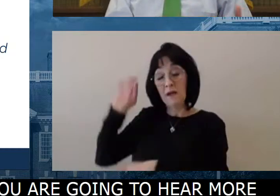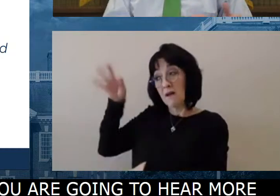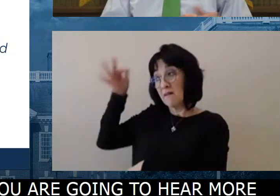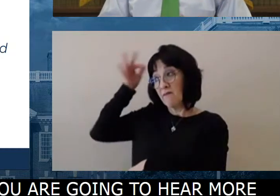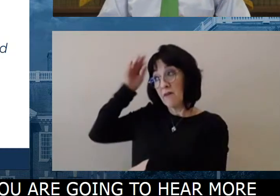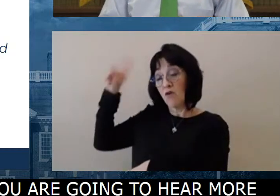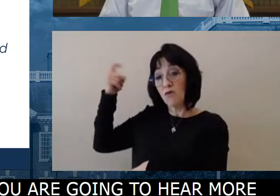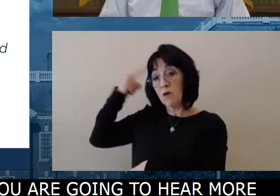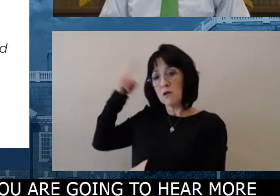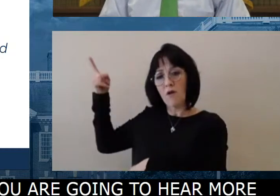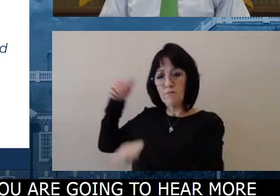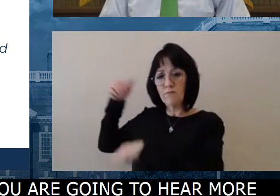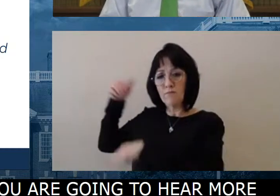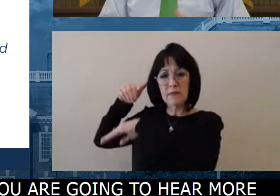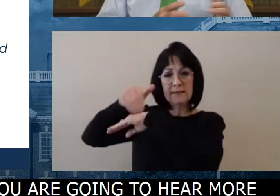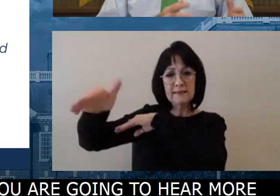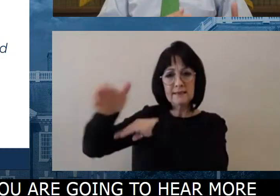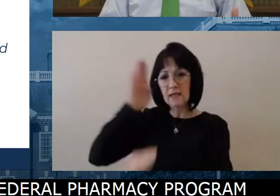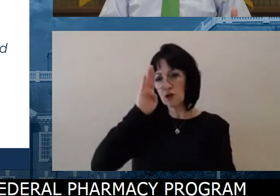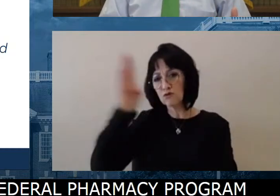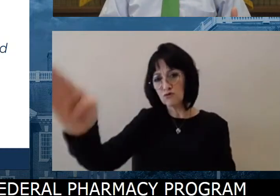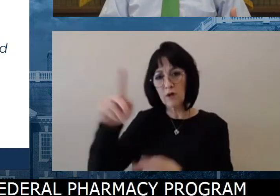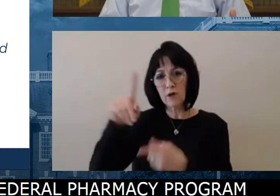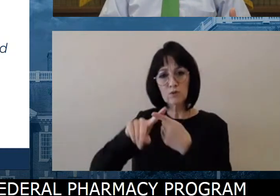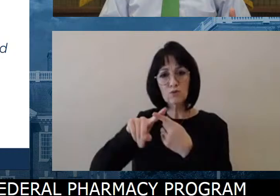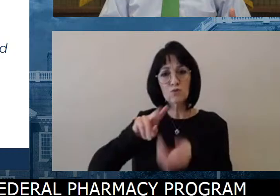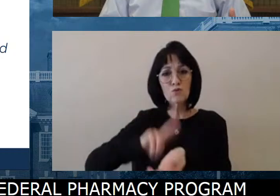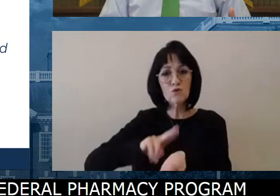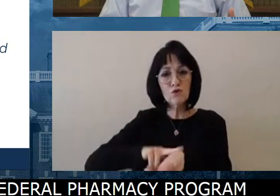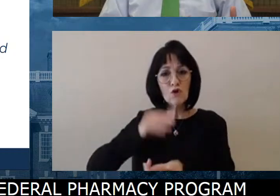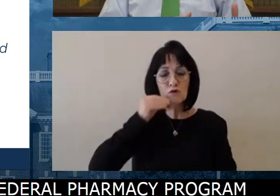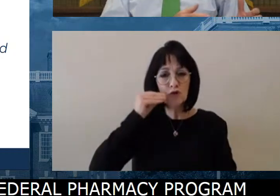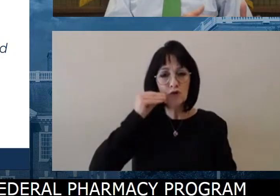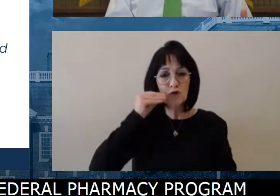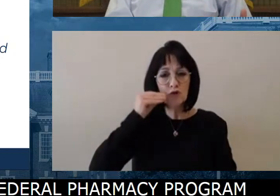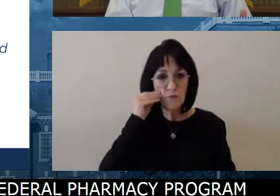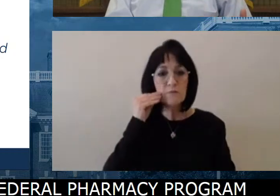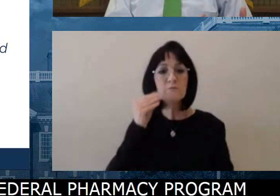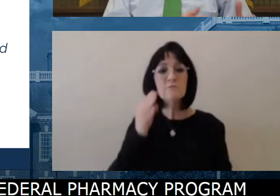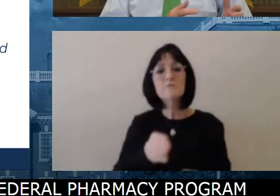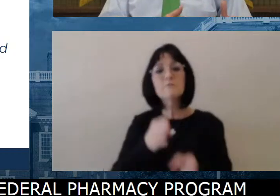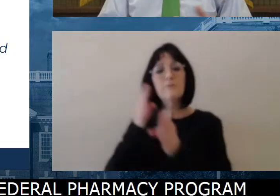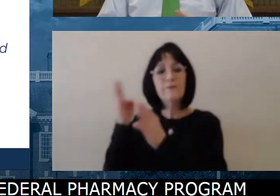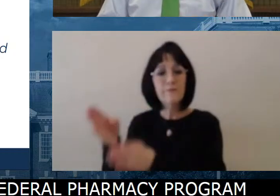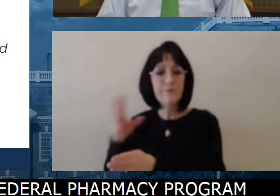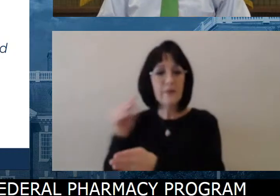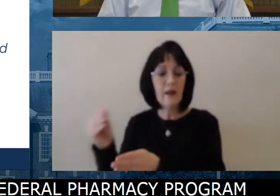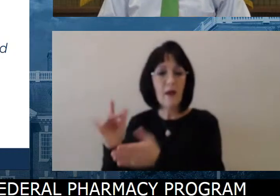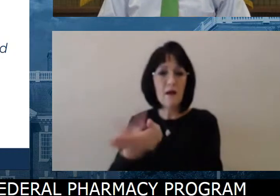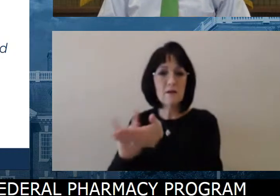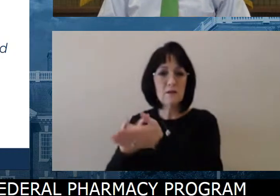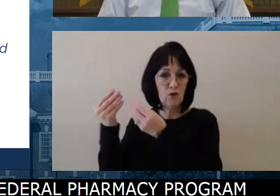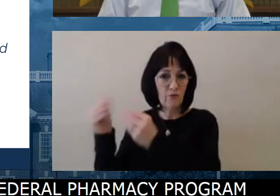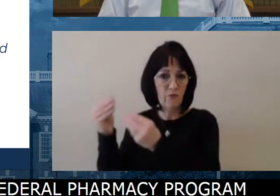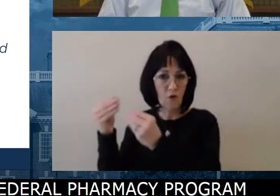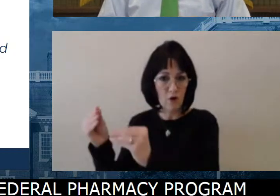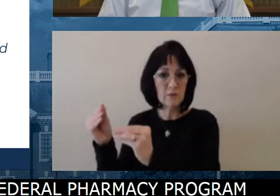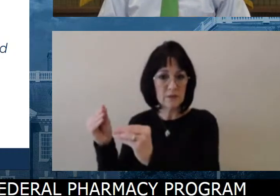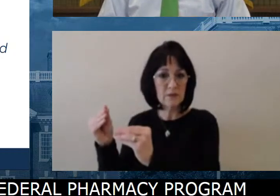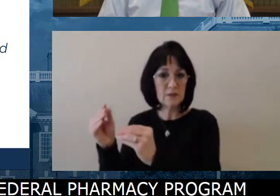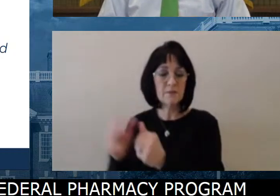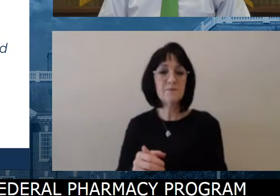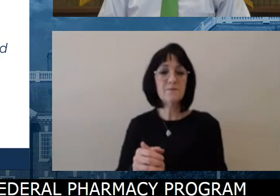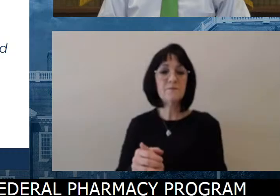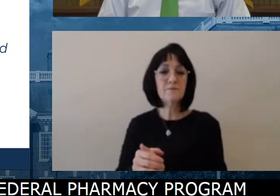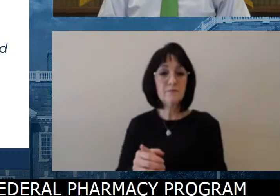nursing home vaccinations, and then more recently for equity objectives, and then more recently with the President of the